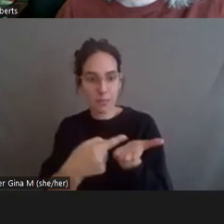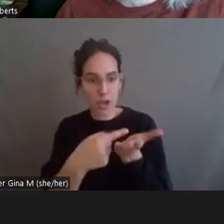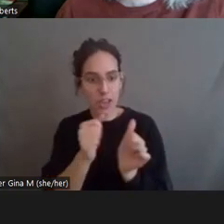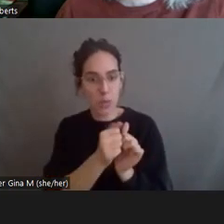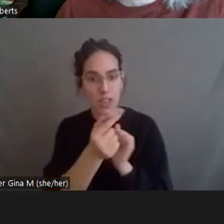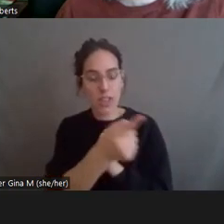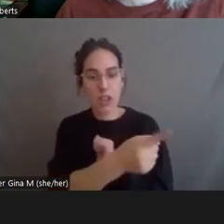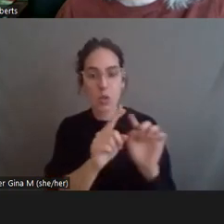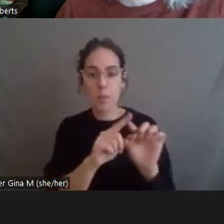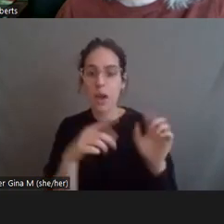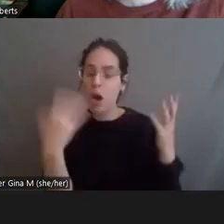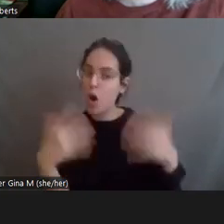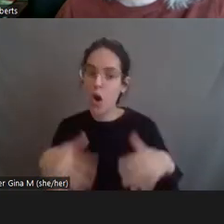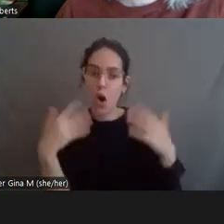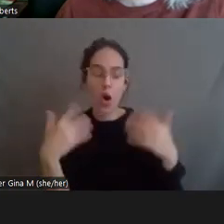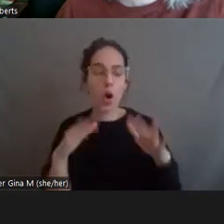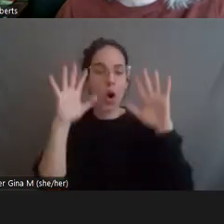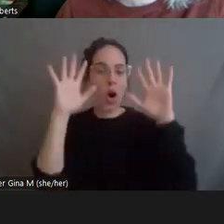these are absolutely fabulous.